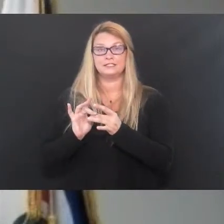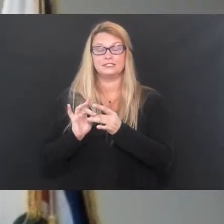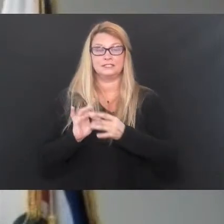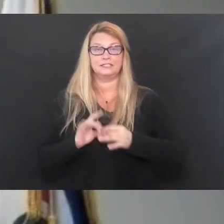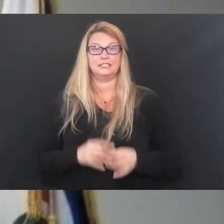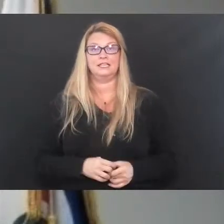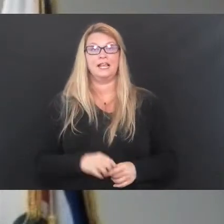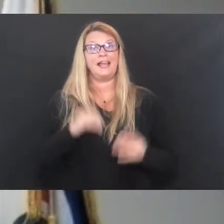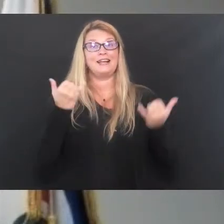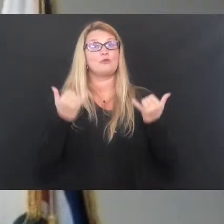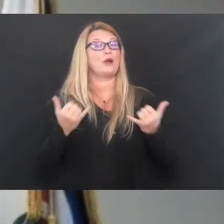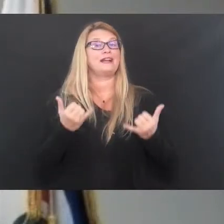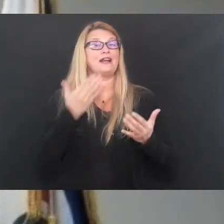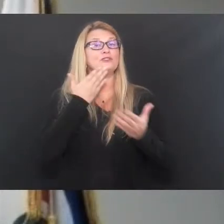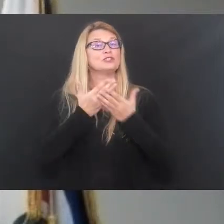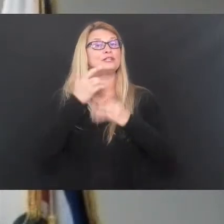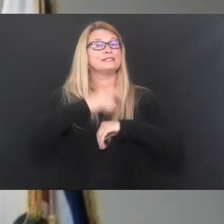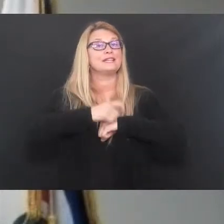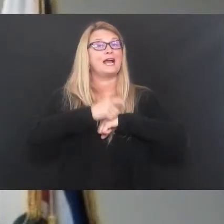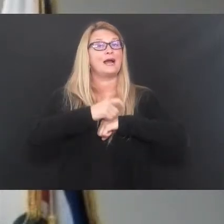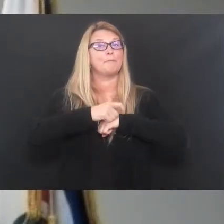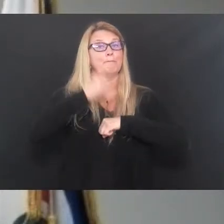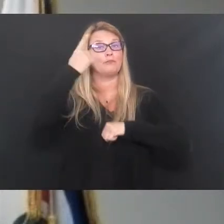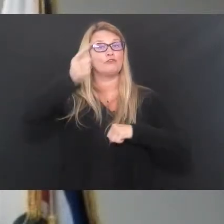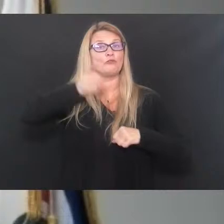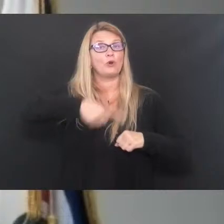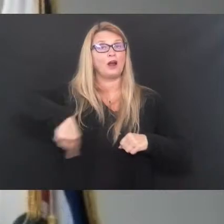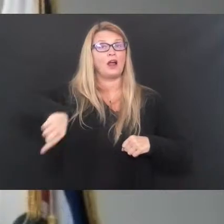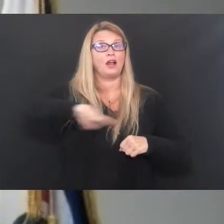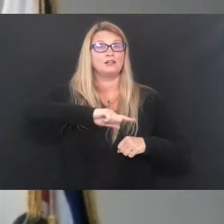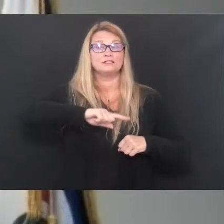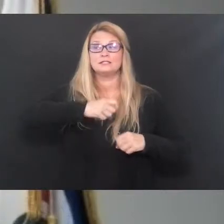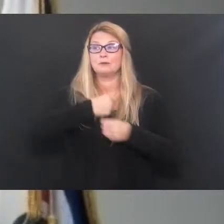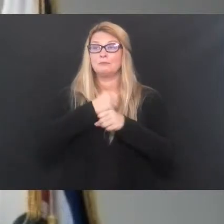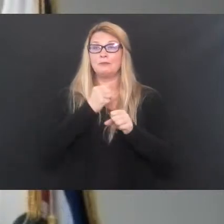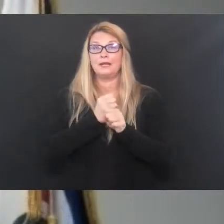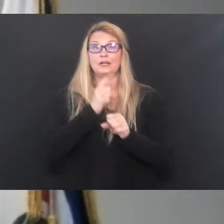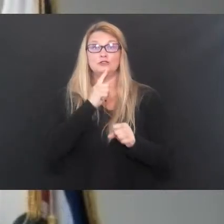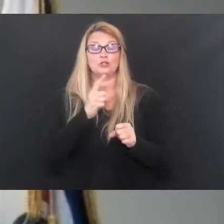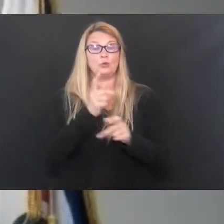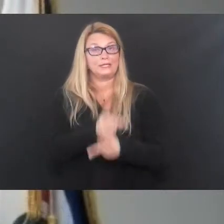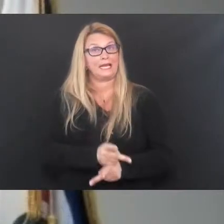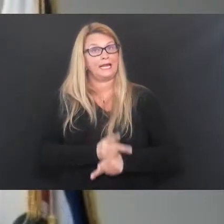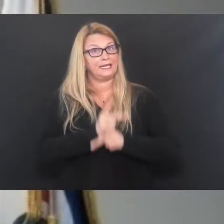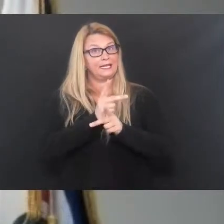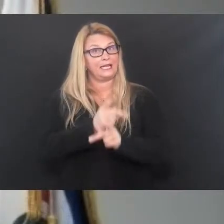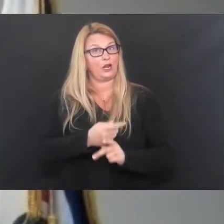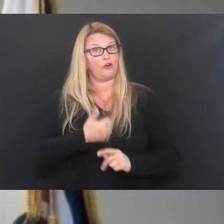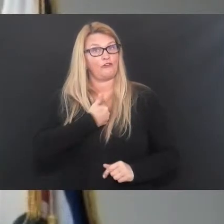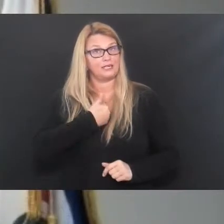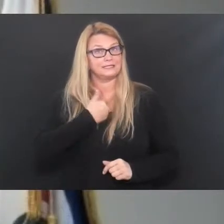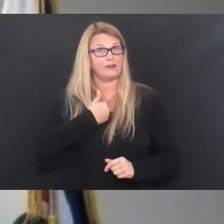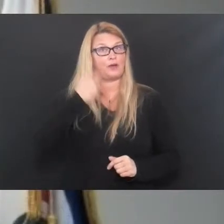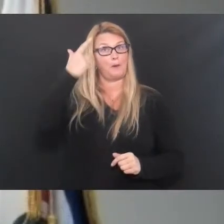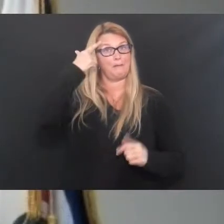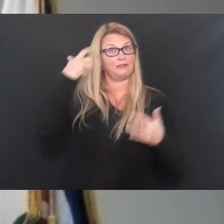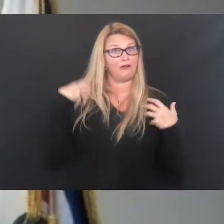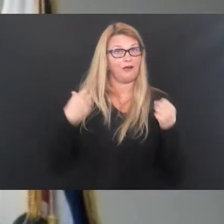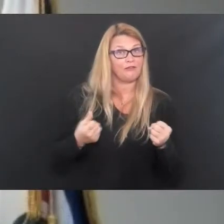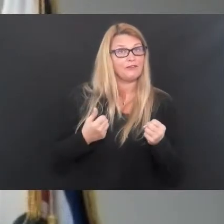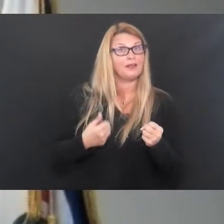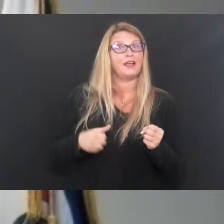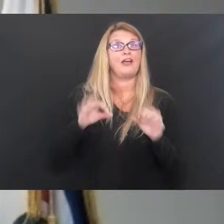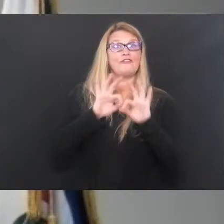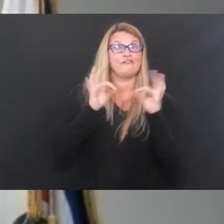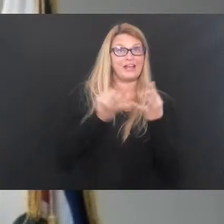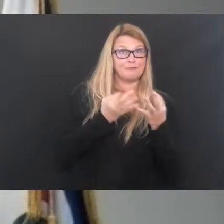for everyone. It is crucial that we take care of our mental health and help our family and our friends with